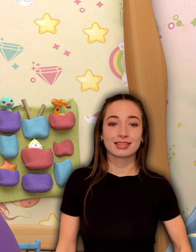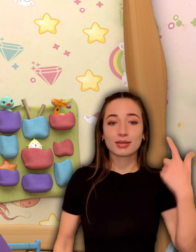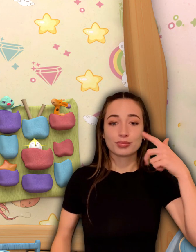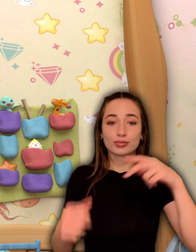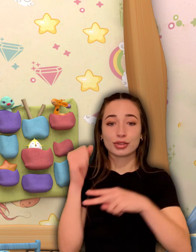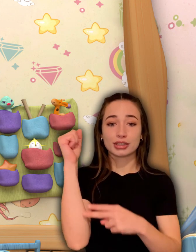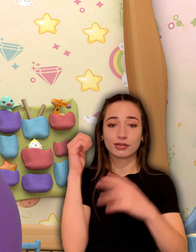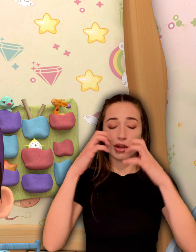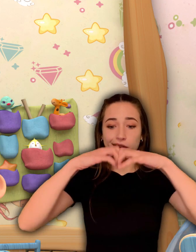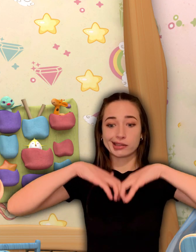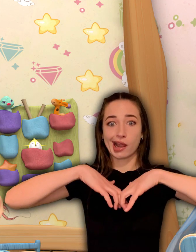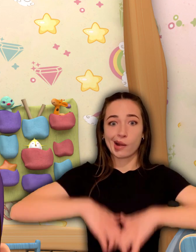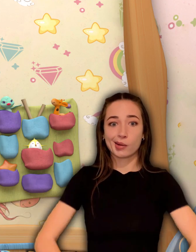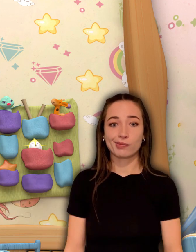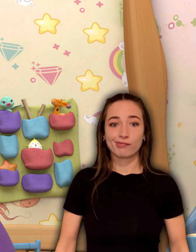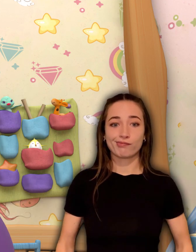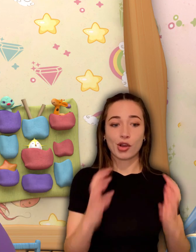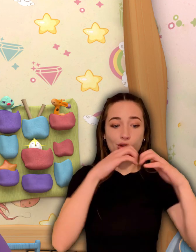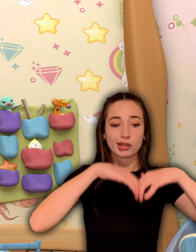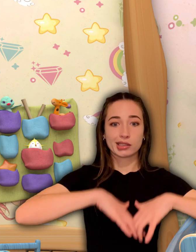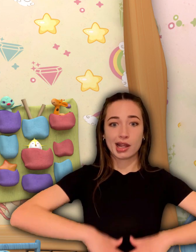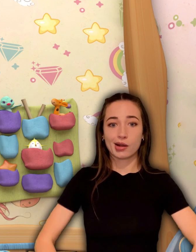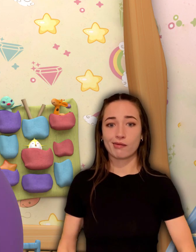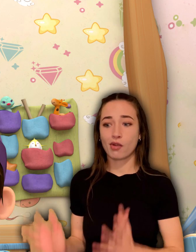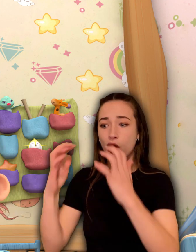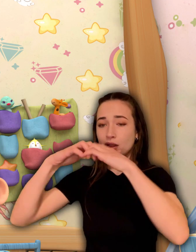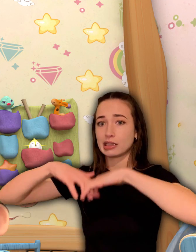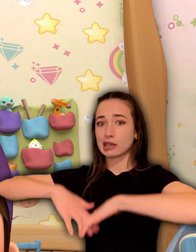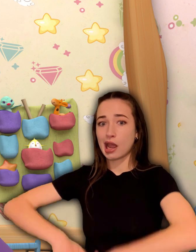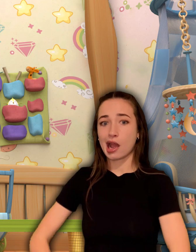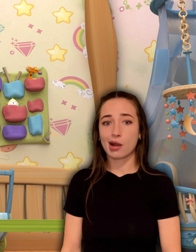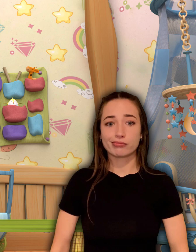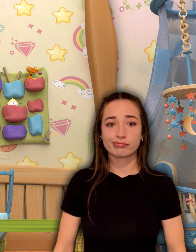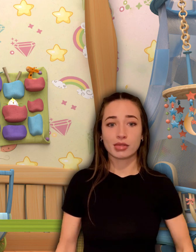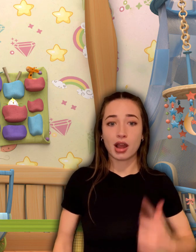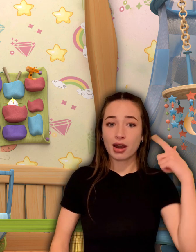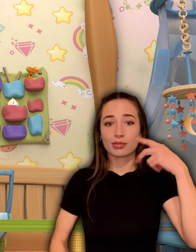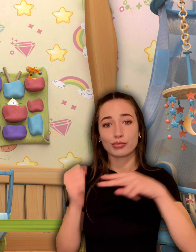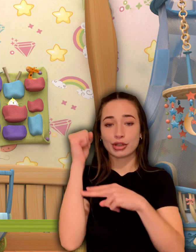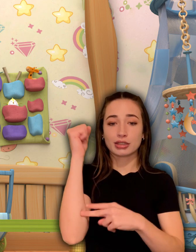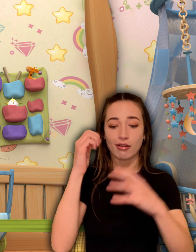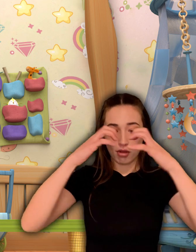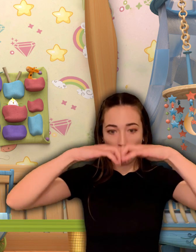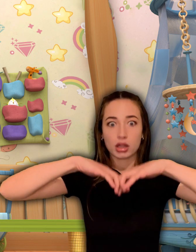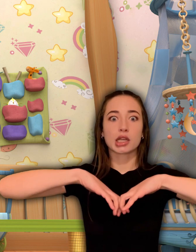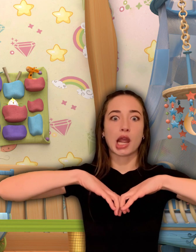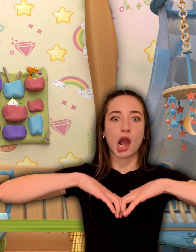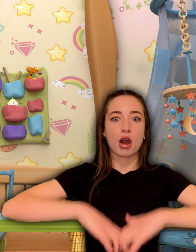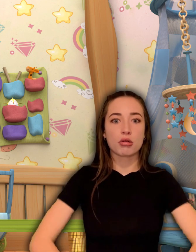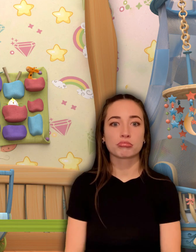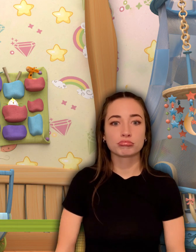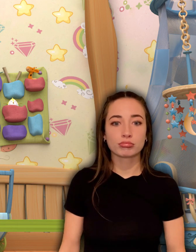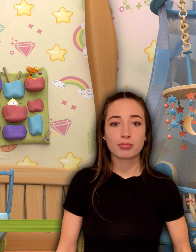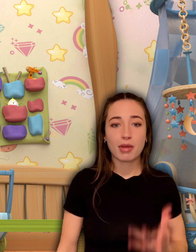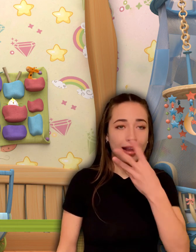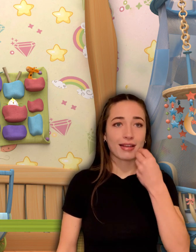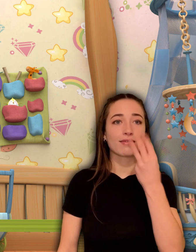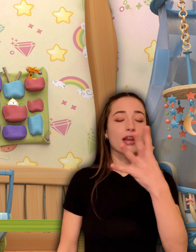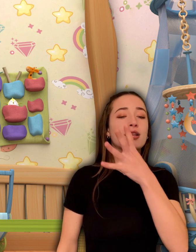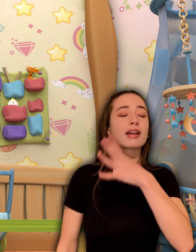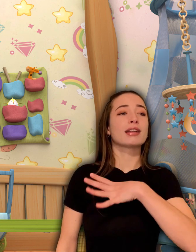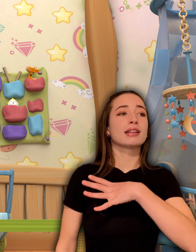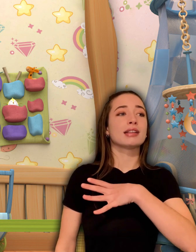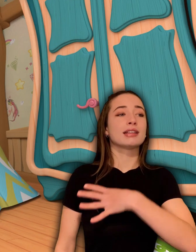London Bridge is falling down falling down falling down London bridge is falling down